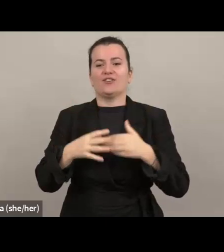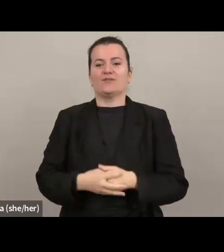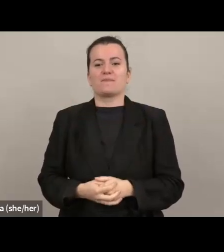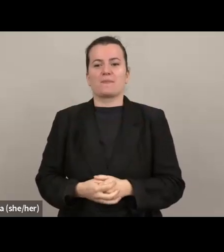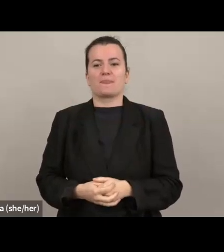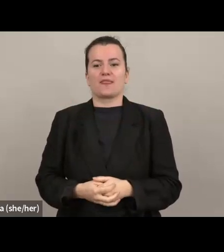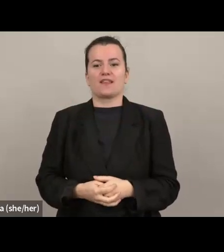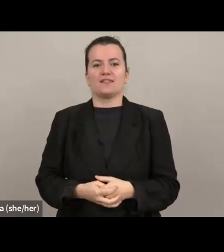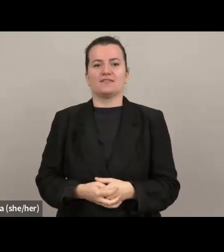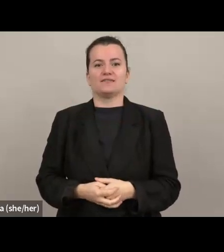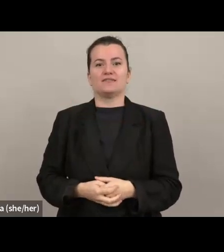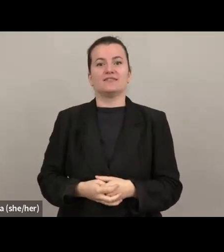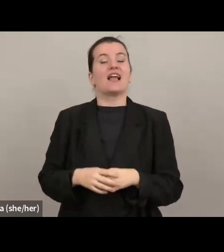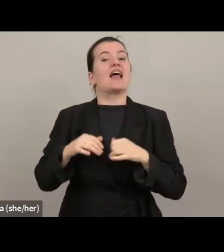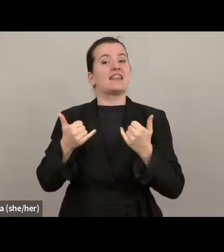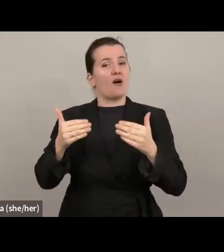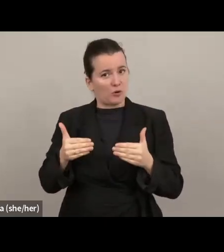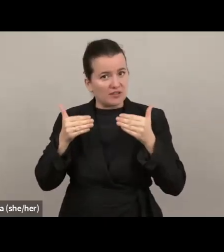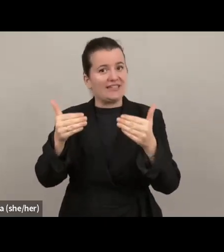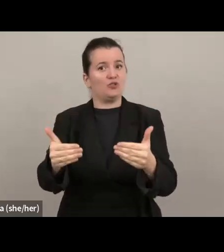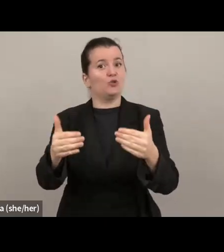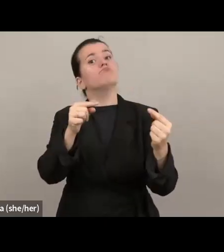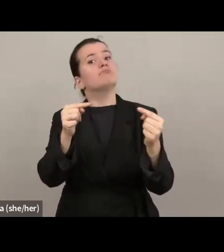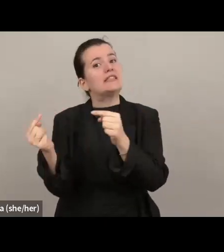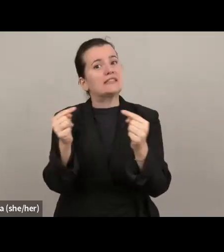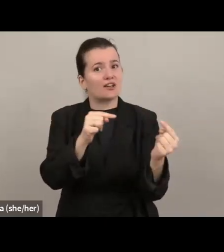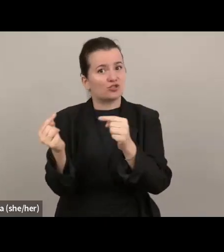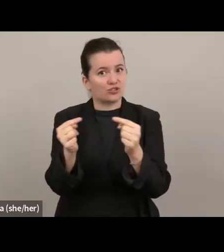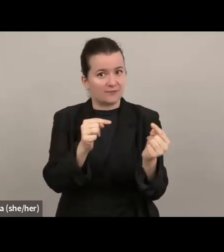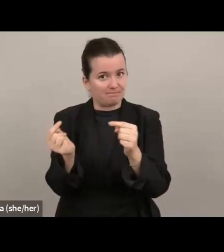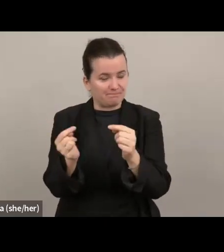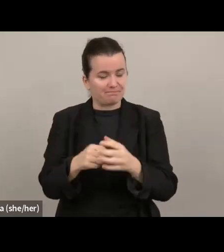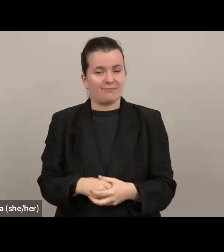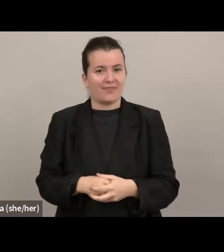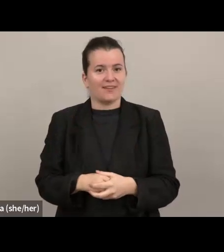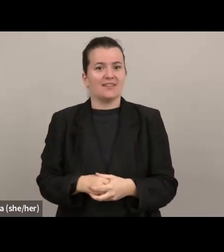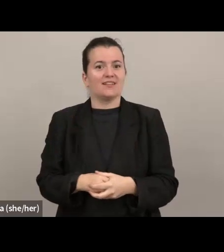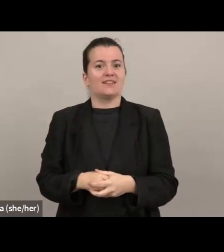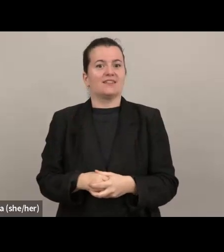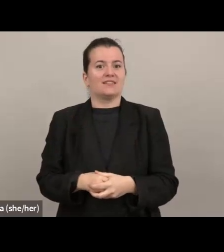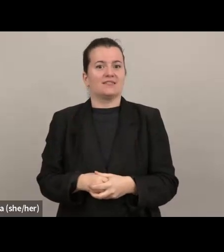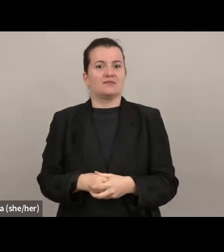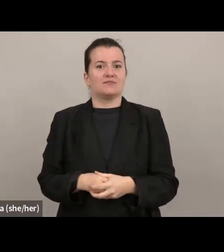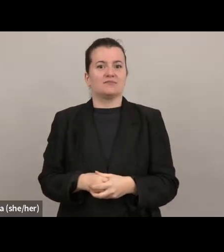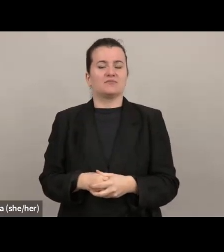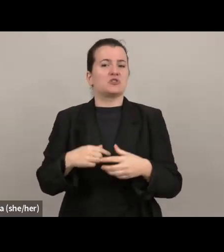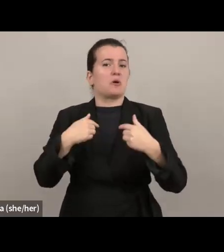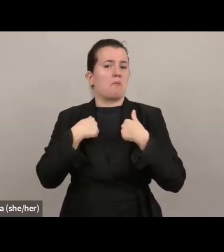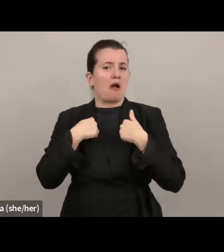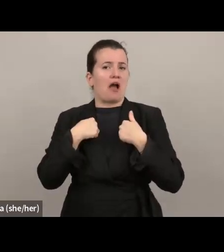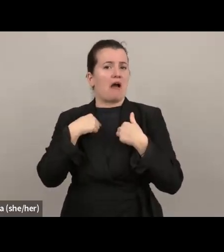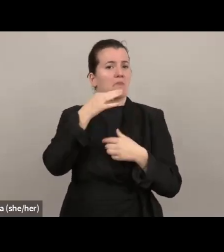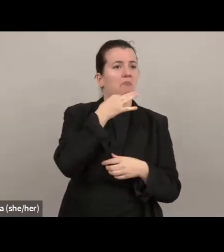into the second part of our discussion. And at this point, I'm going to just throw in a very broad question